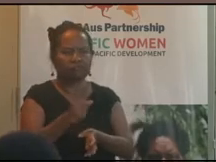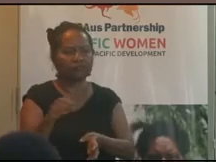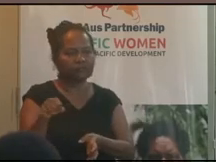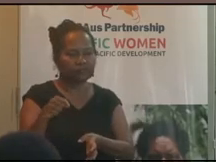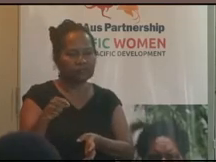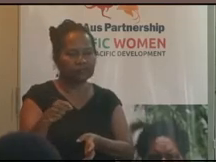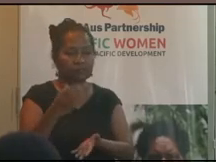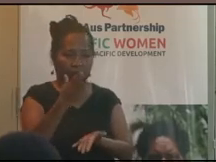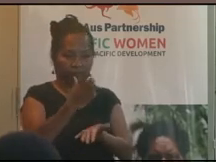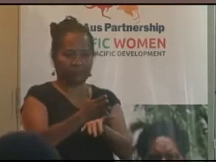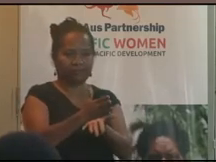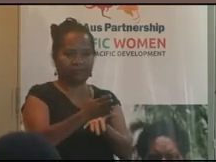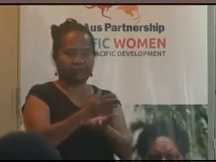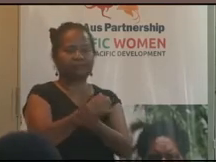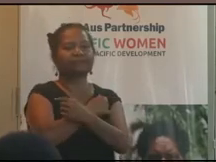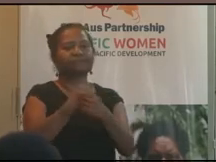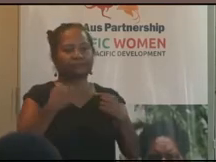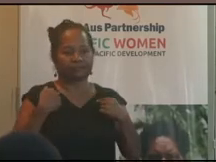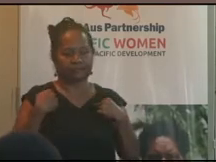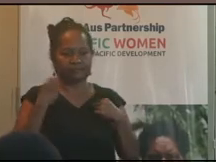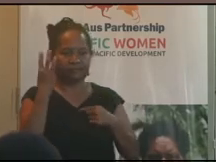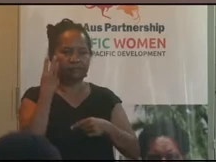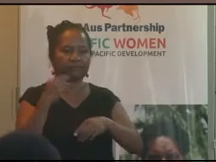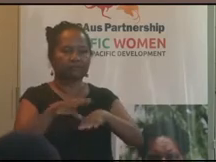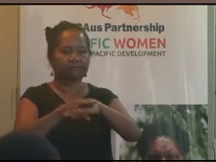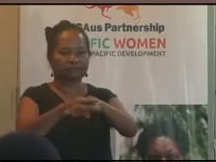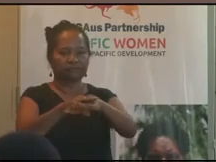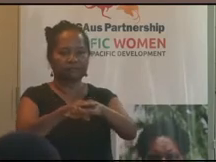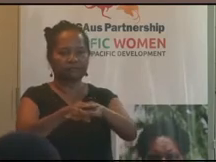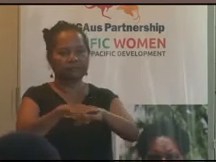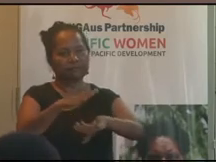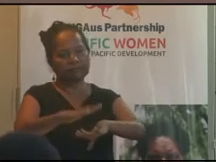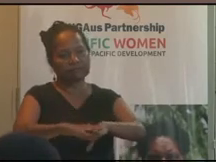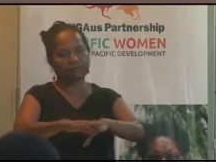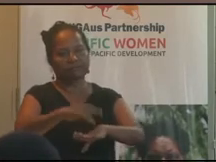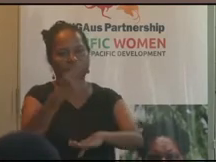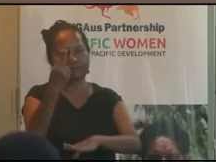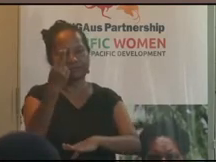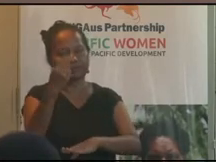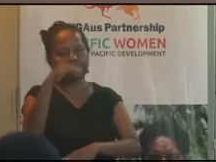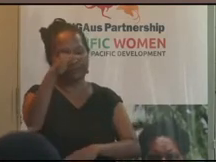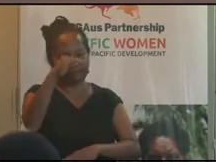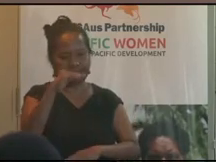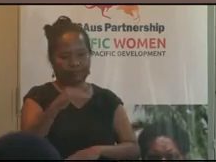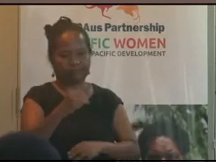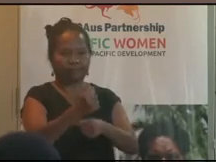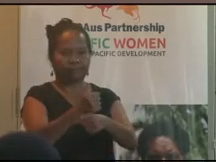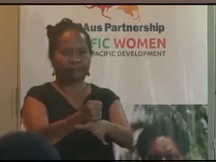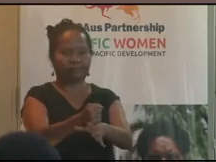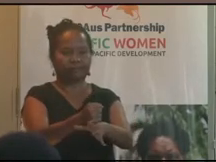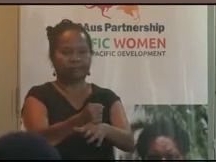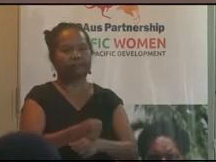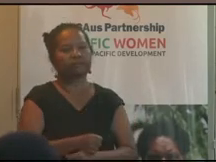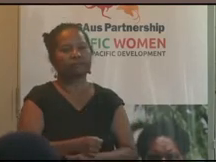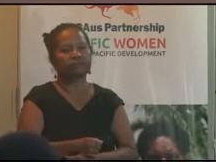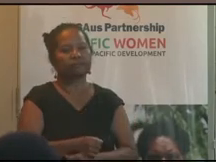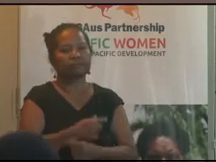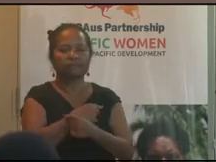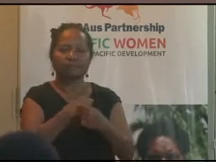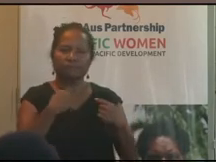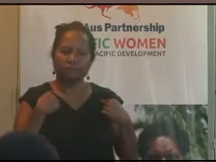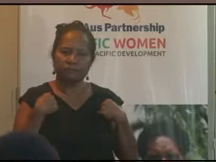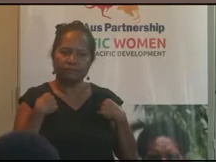But the fact is that we have women leaders who sit in these two levels of government. We also have the classic example of